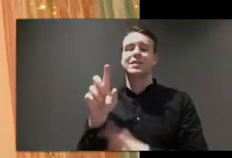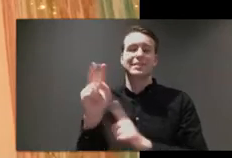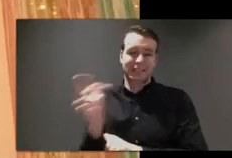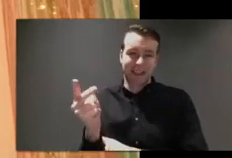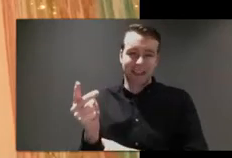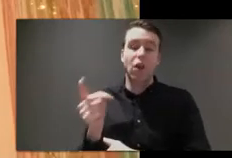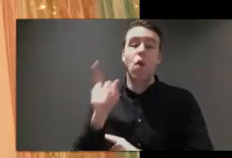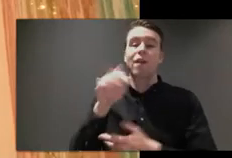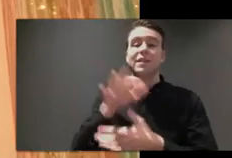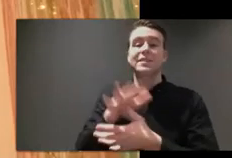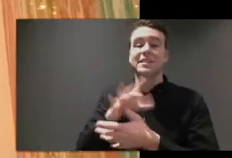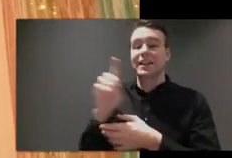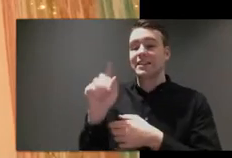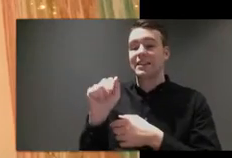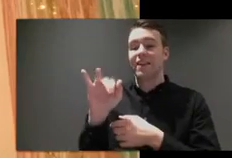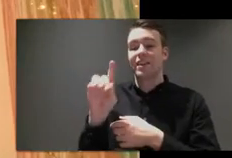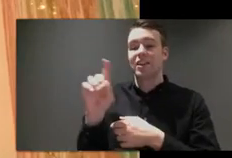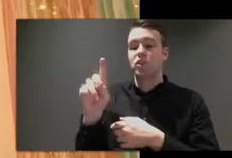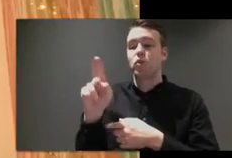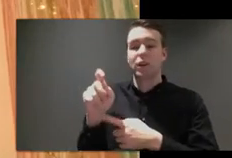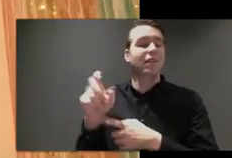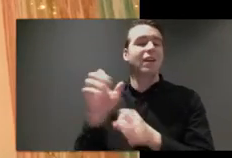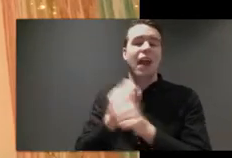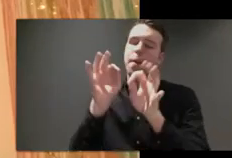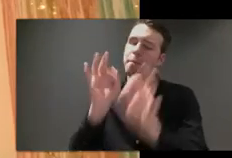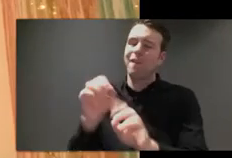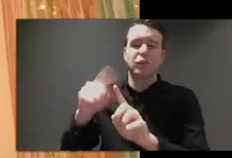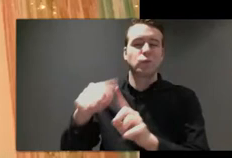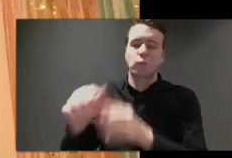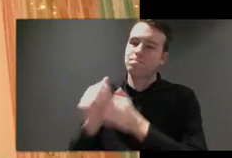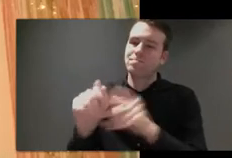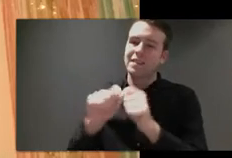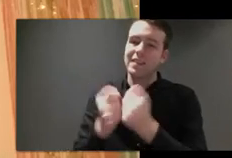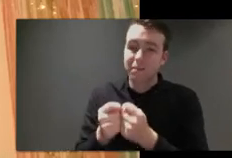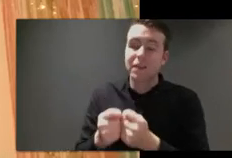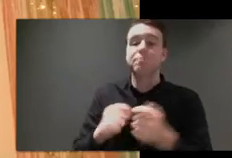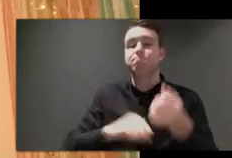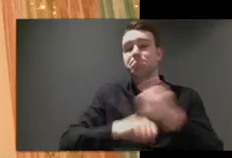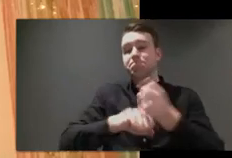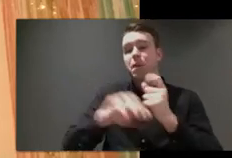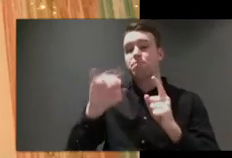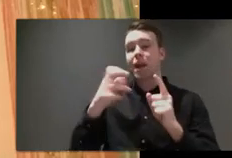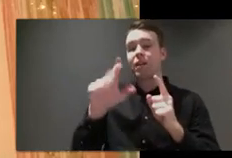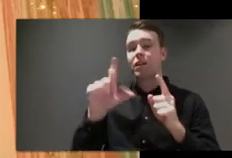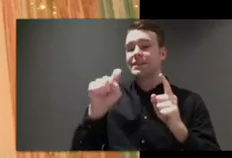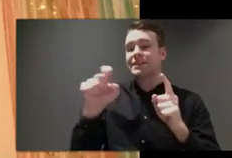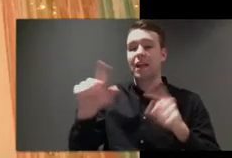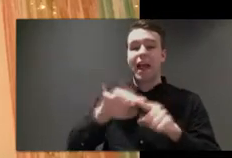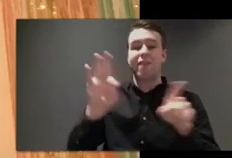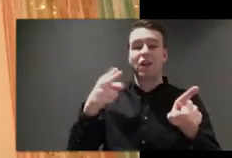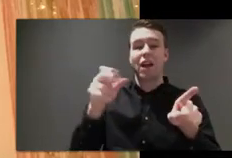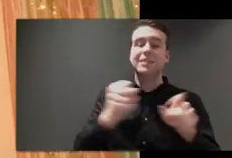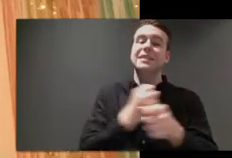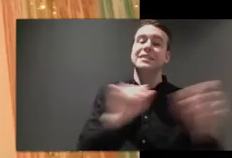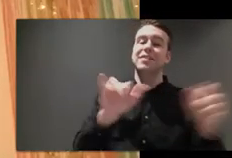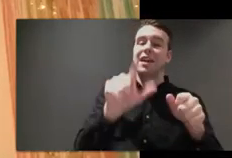of our seniors, David Dugopolsky, led the team with the perfect score. A big shout out to Michael Steele at Franklin High School for single-handedly